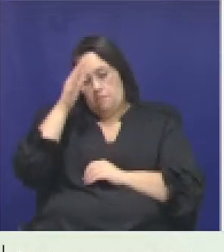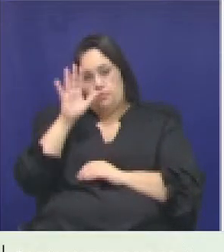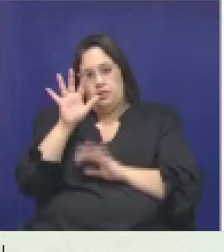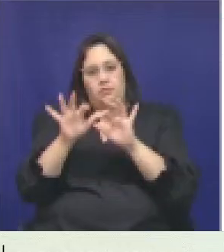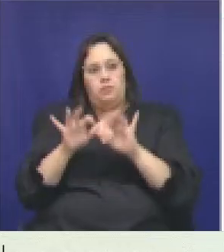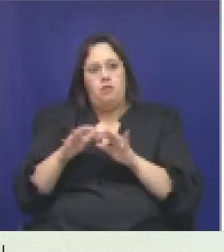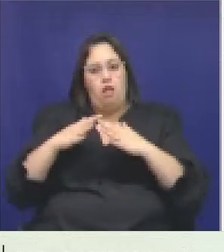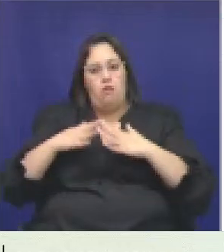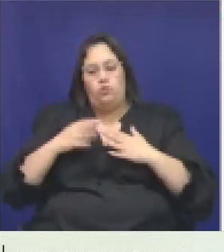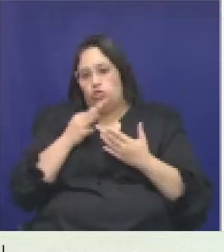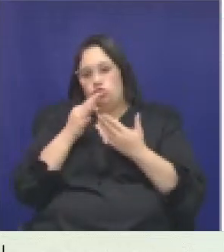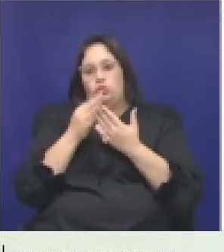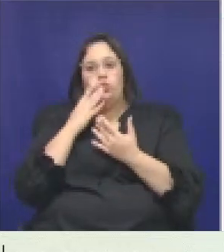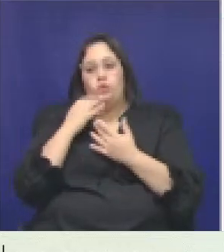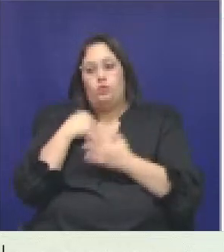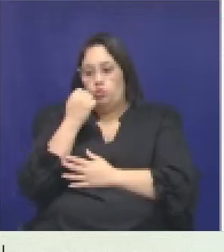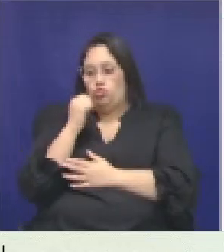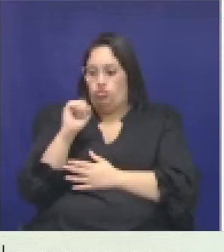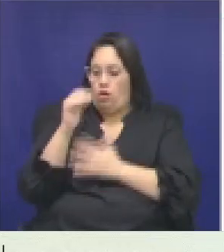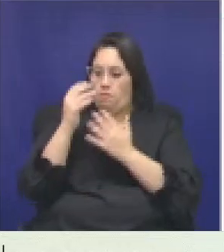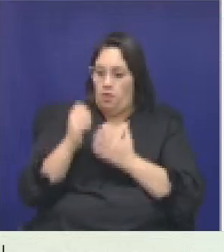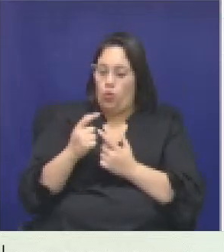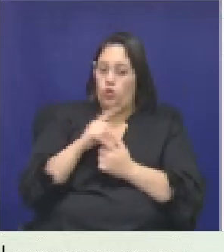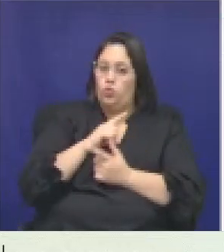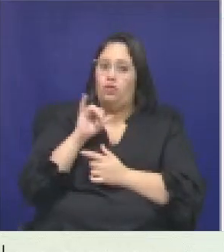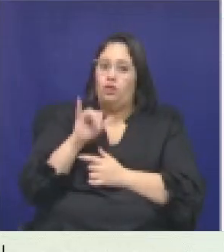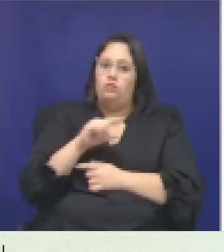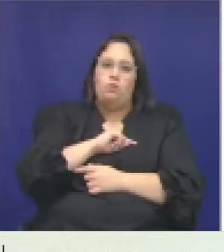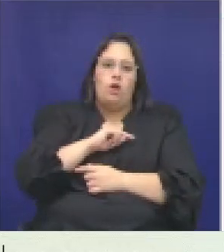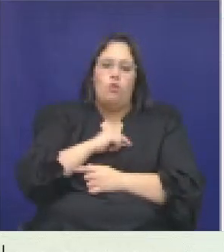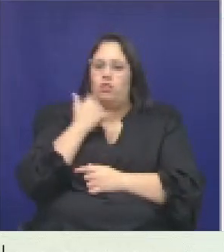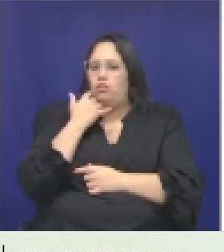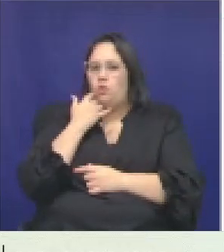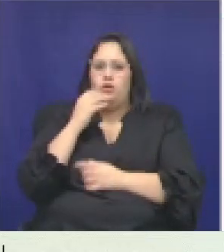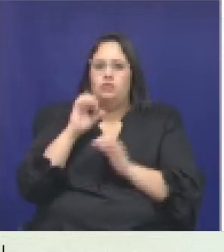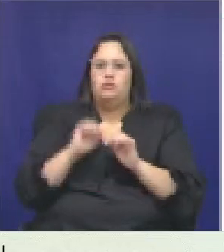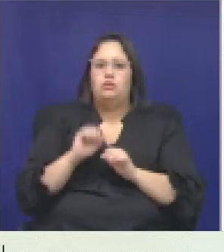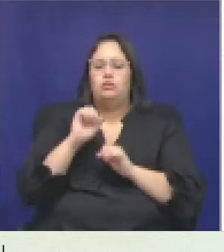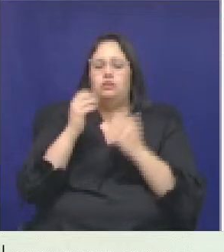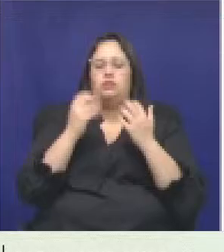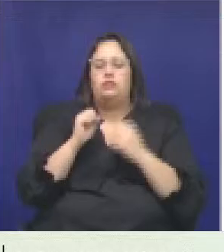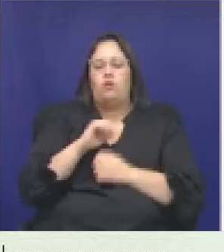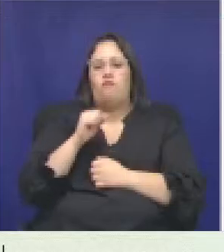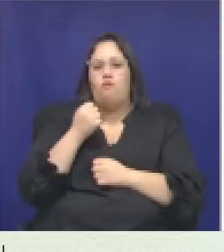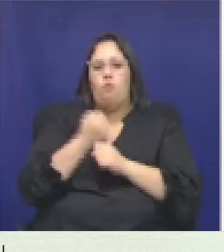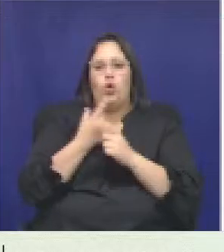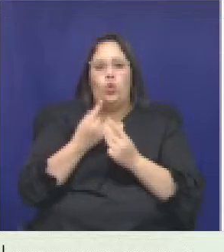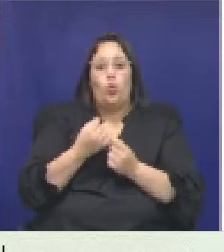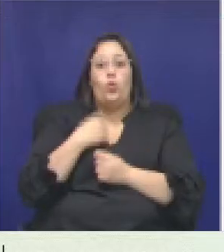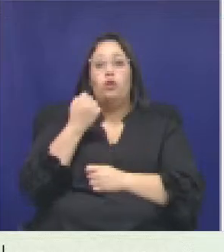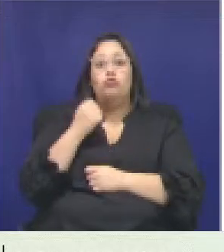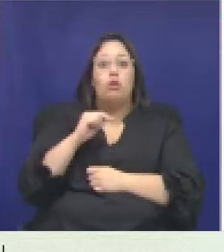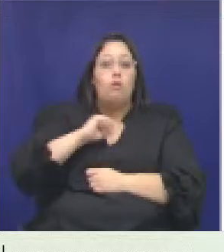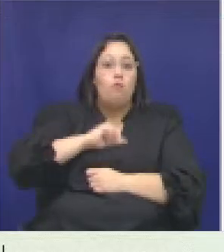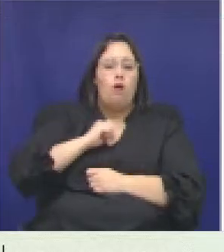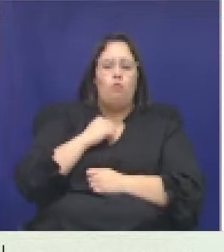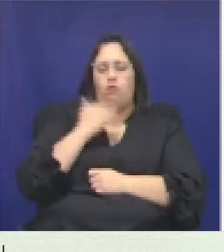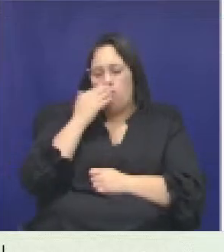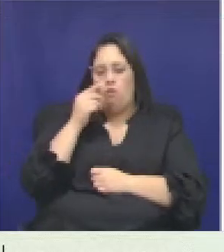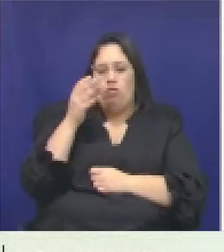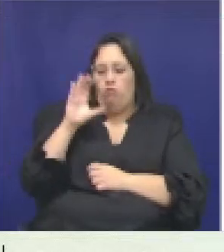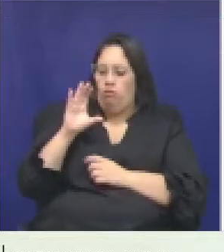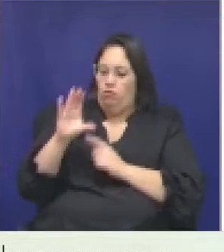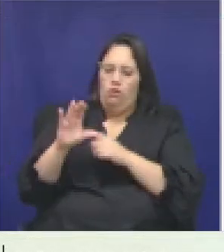to suggest that when we reject this budget, we do so because we don't want Stats SA to do its work. We reject this budget because we know it is not